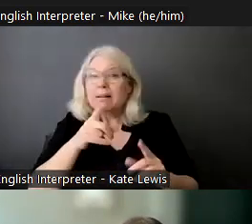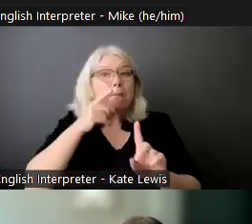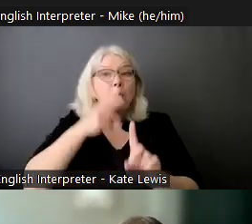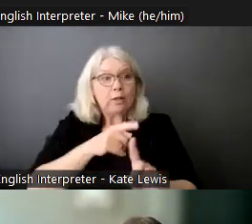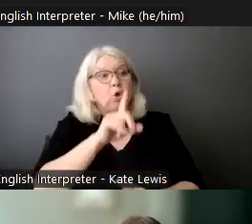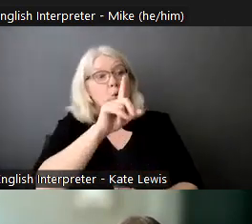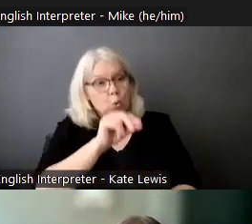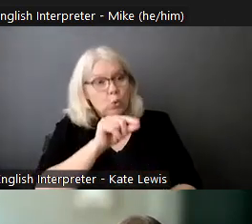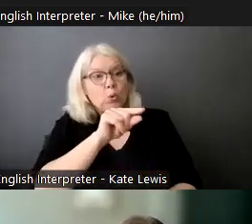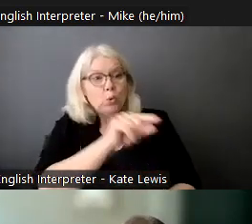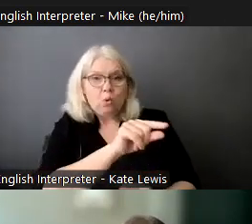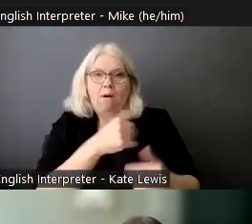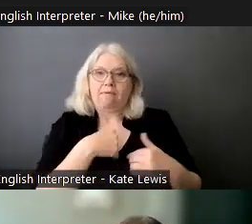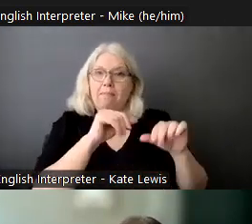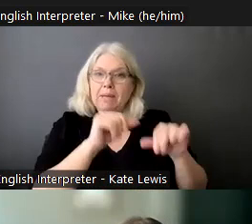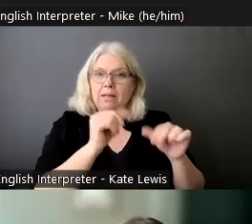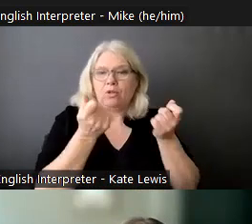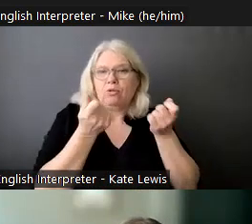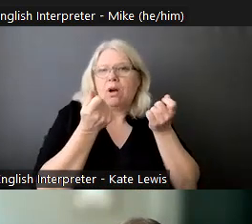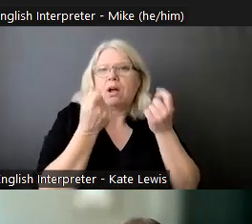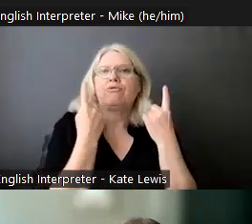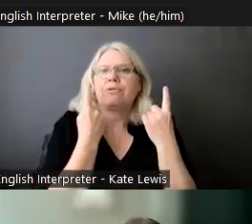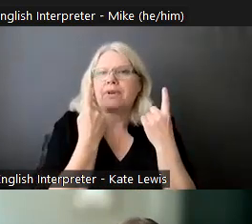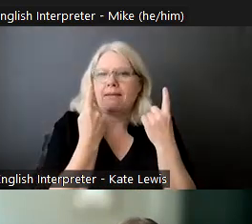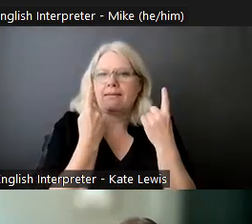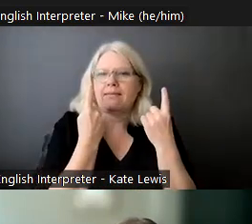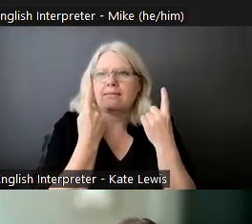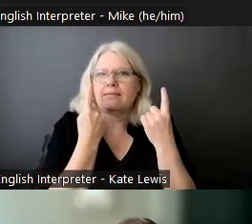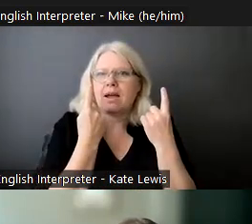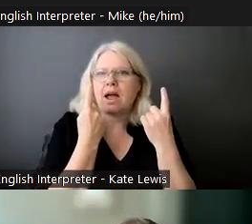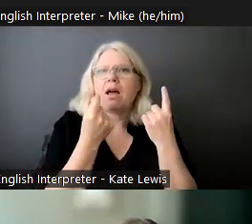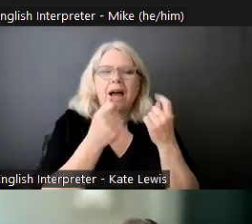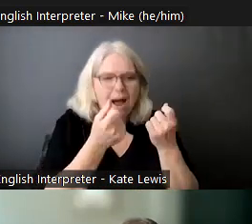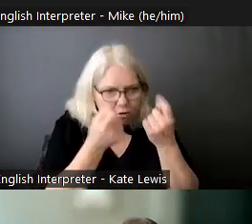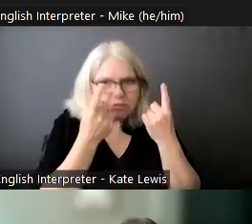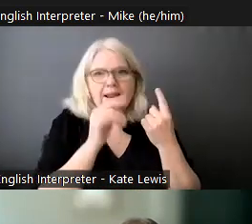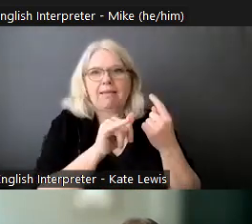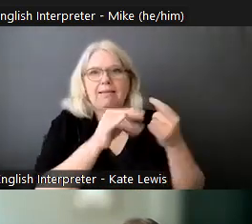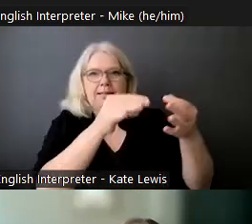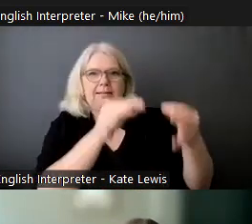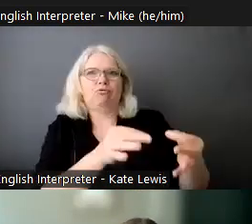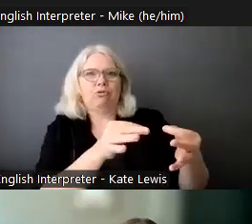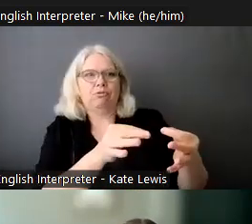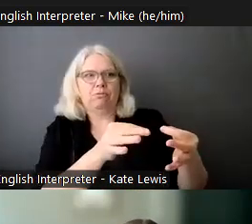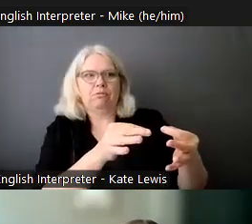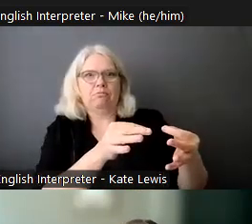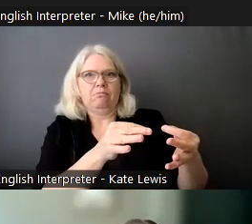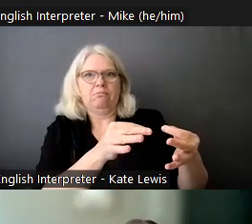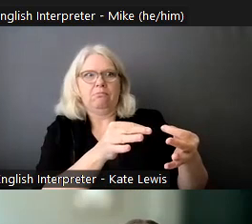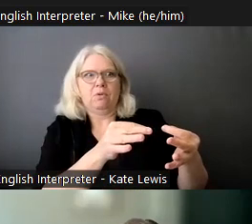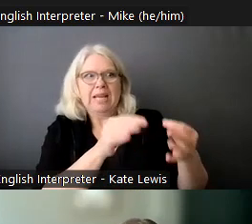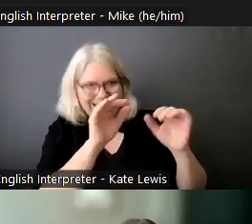test is, do they have the ability to appreciate the decision they face in the moment? So a capacity assessment is